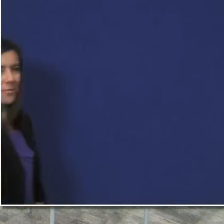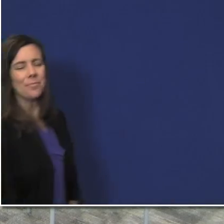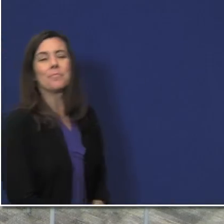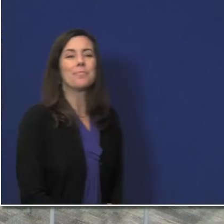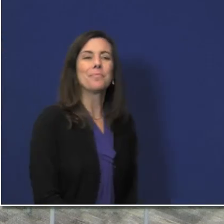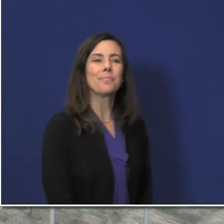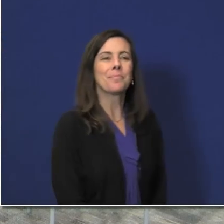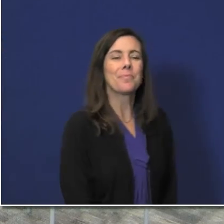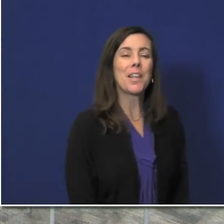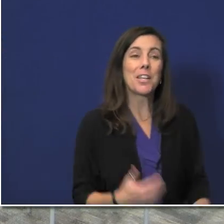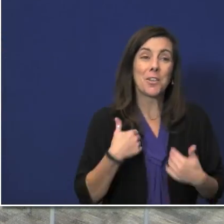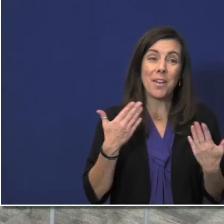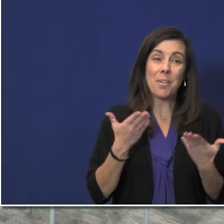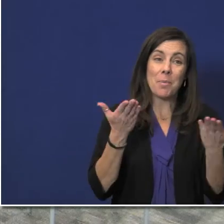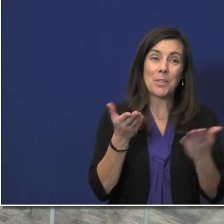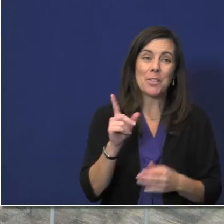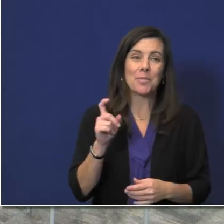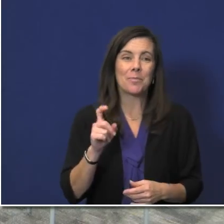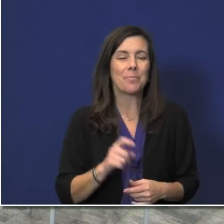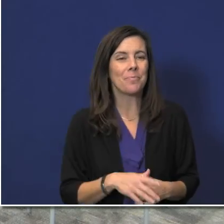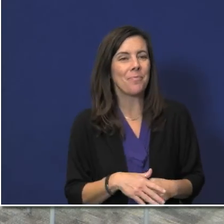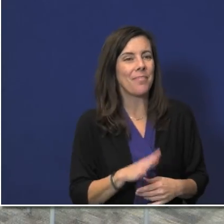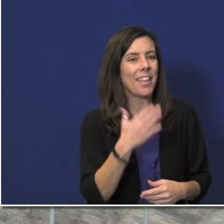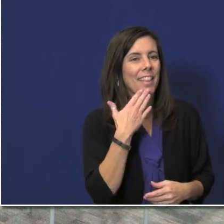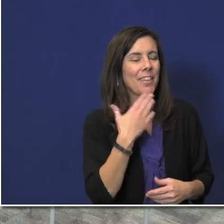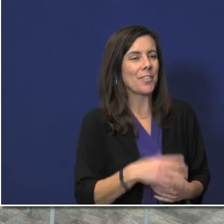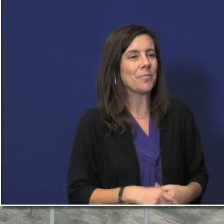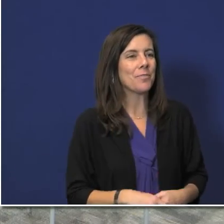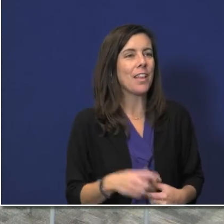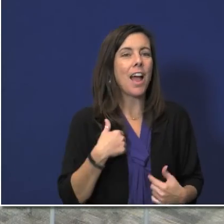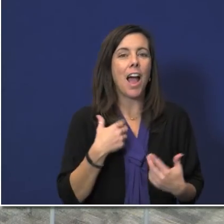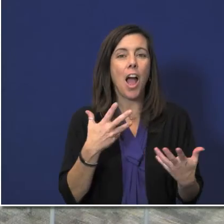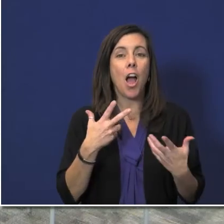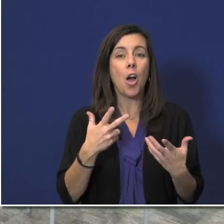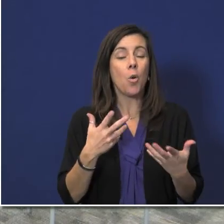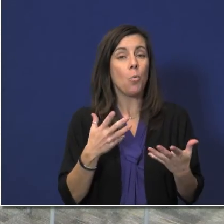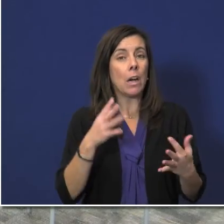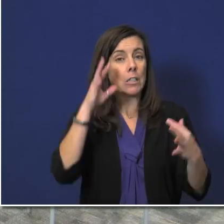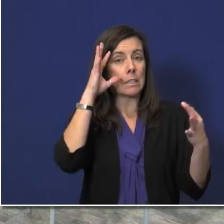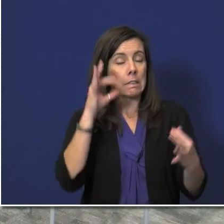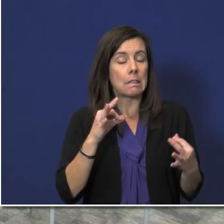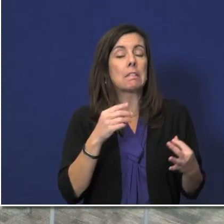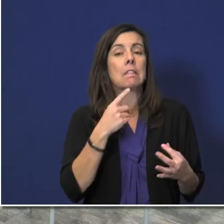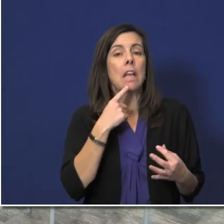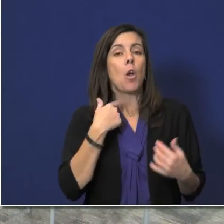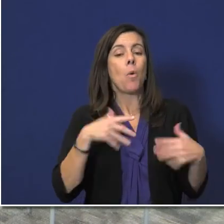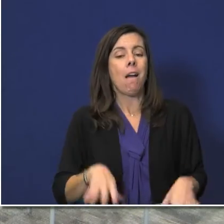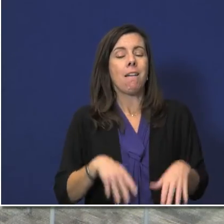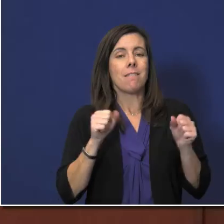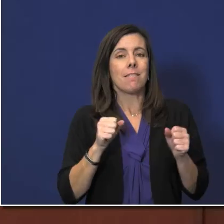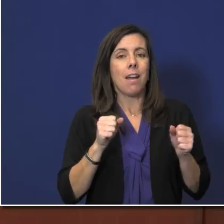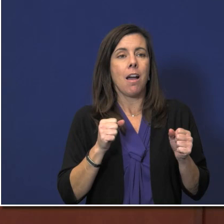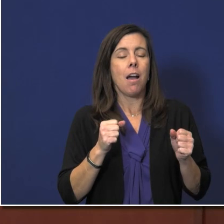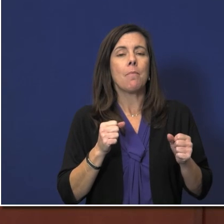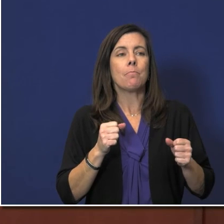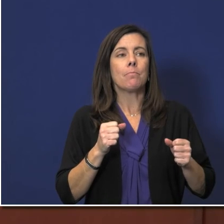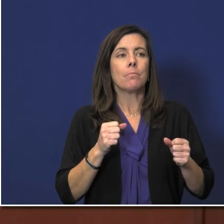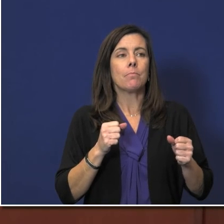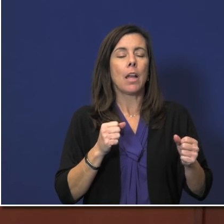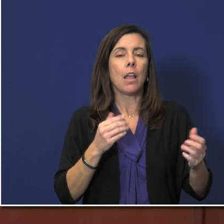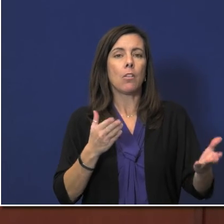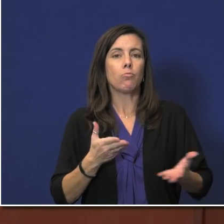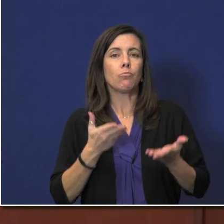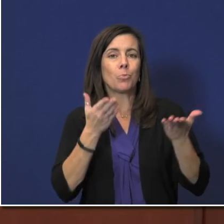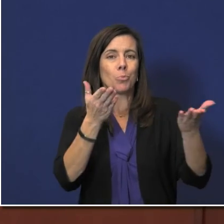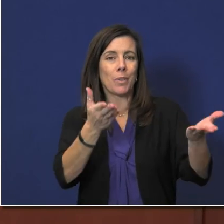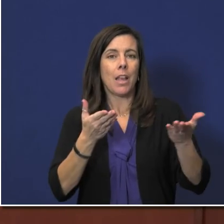Do we have a motion? Yes, sir. Thank you, Tom. Go ahead. I would like to move that we adopt the resolution, which has just been presented,